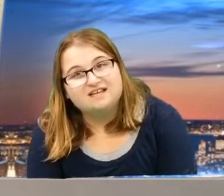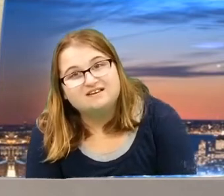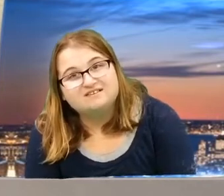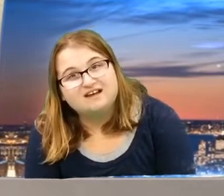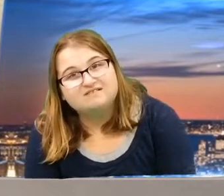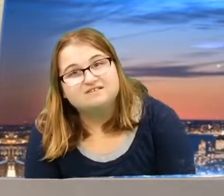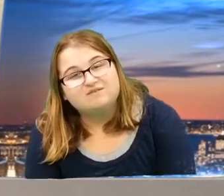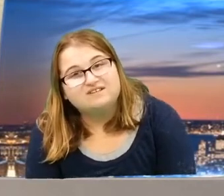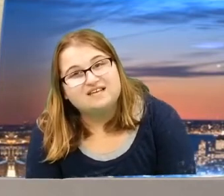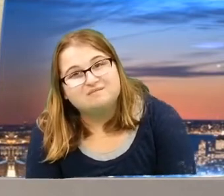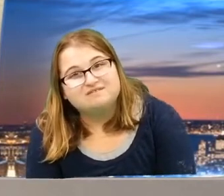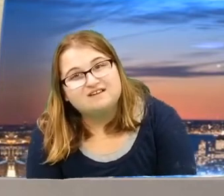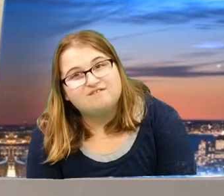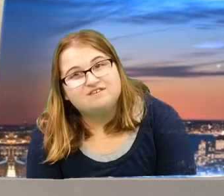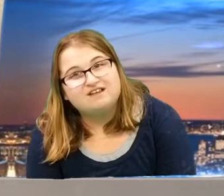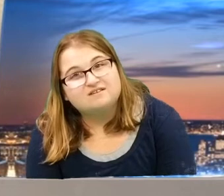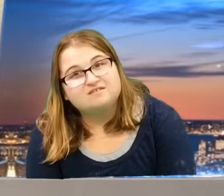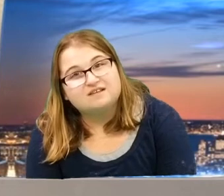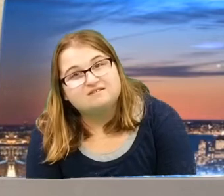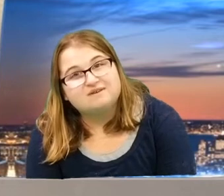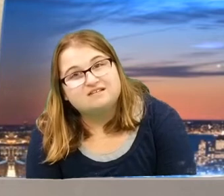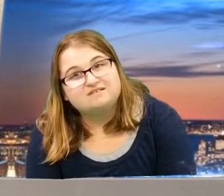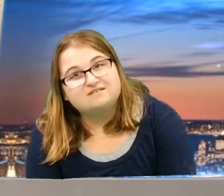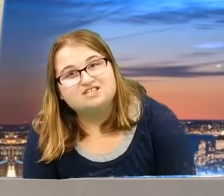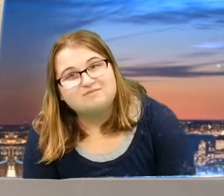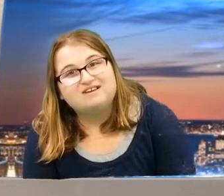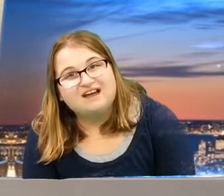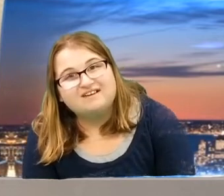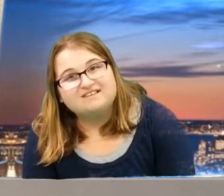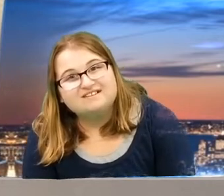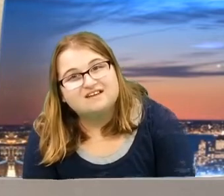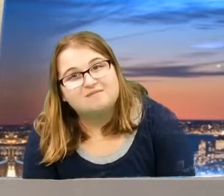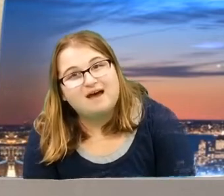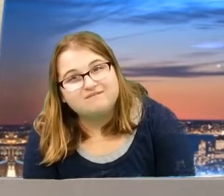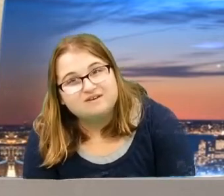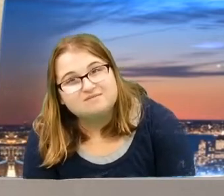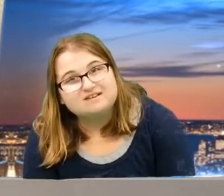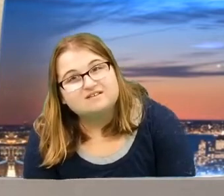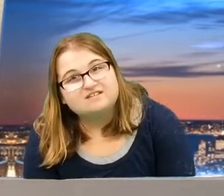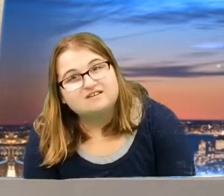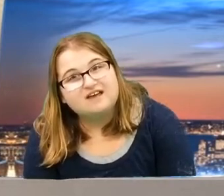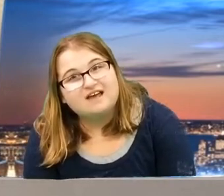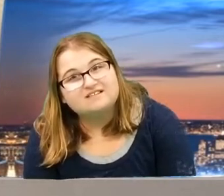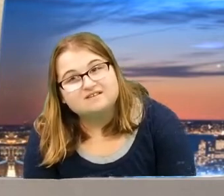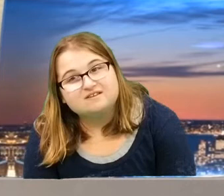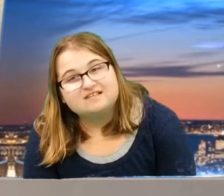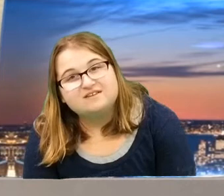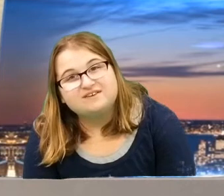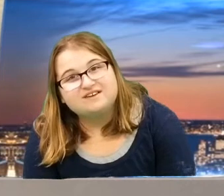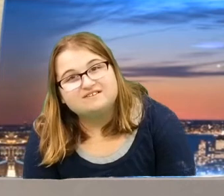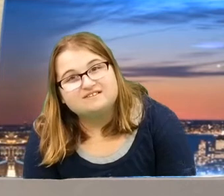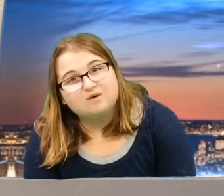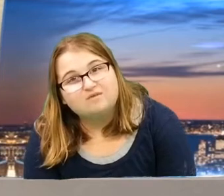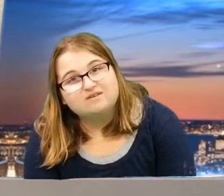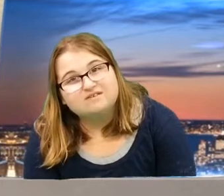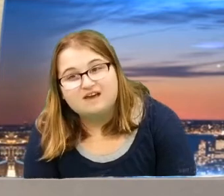please let her know. For example, if your class wants something special, she'll be glad. Come by and film it, showcase, class on the